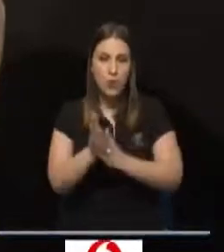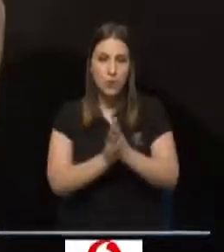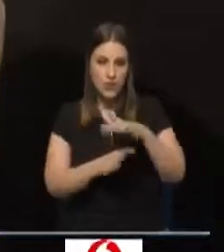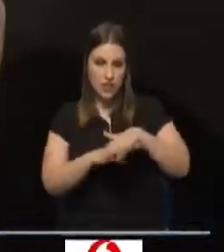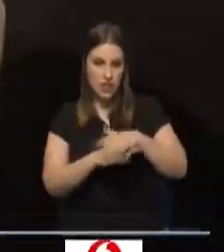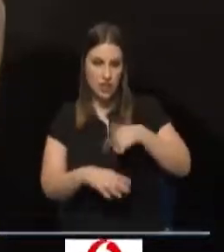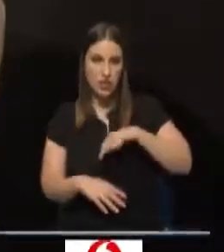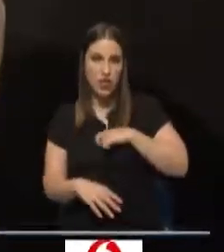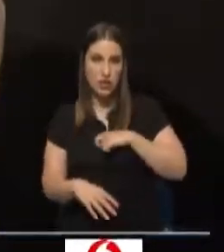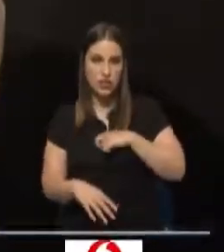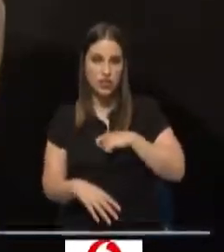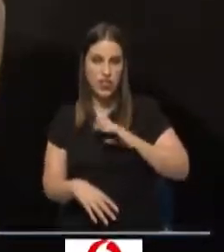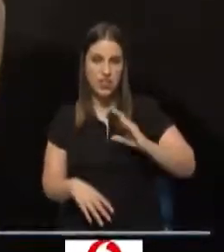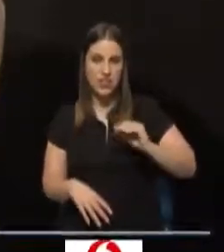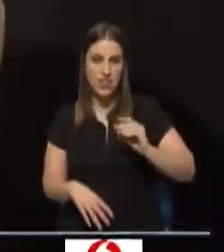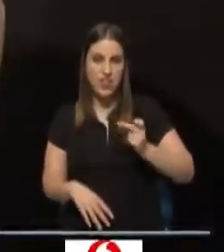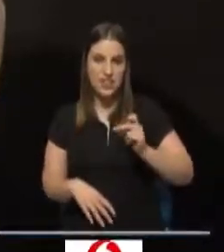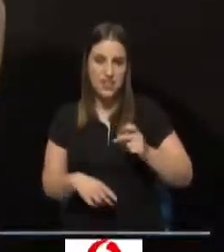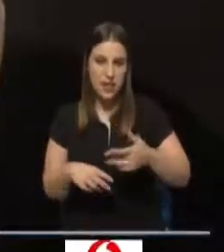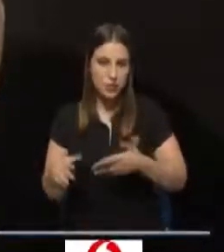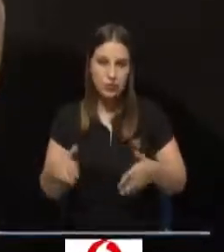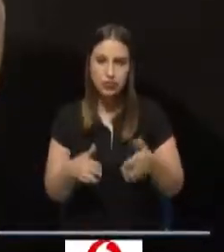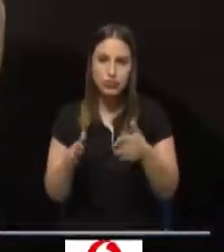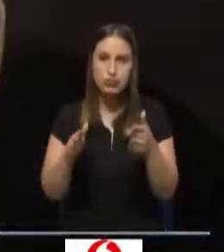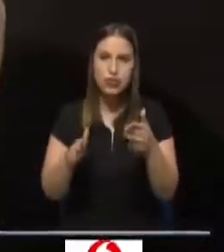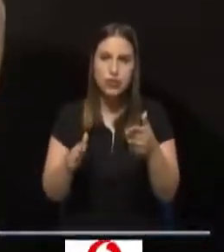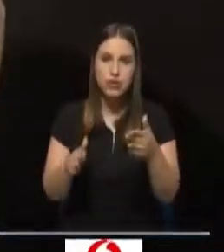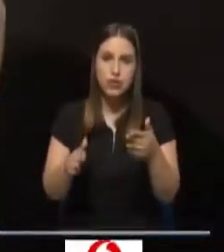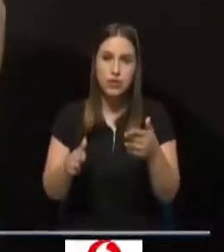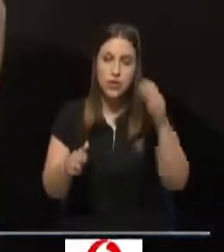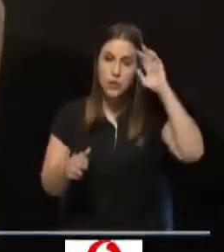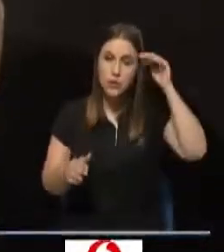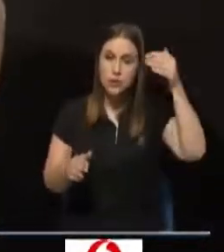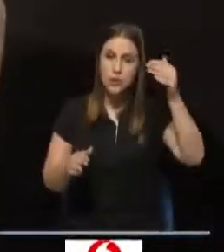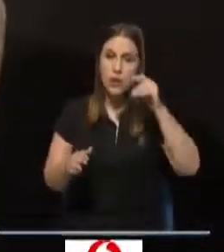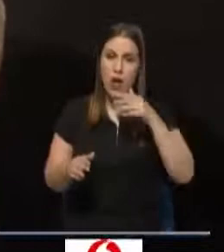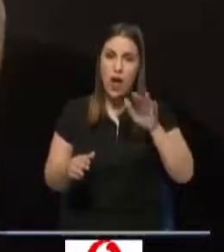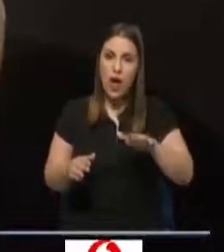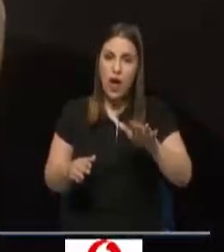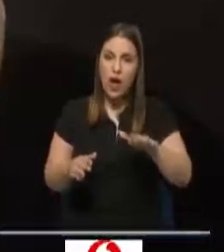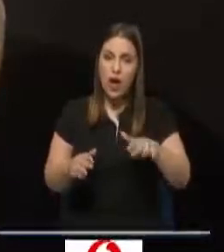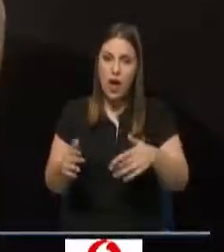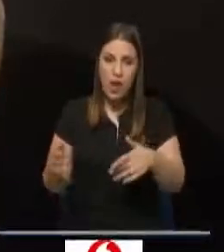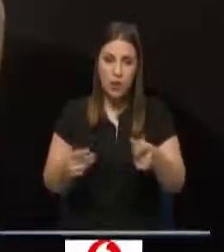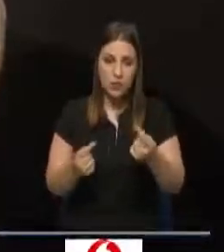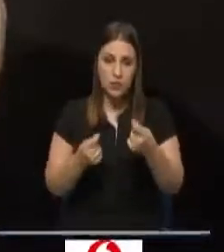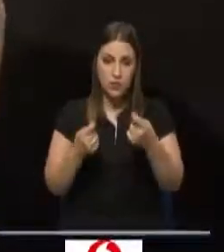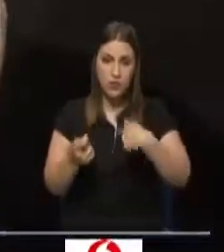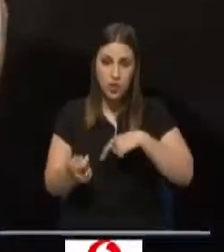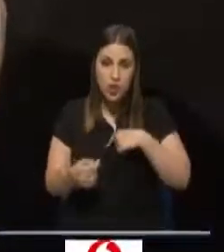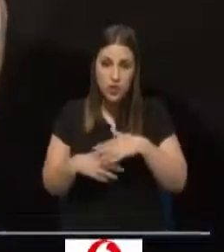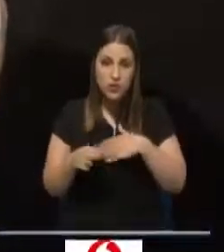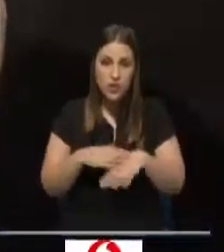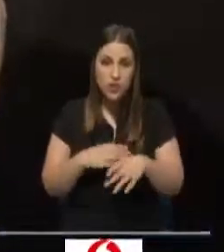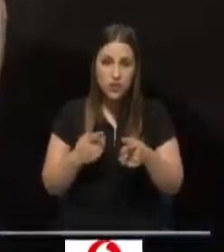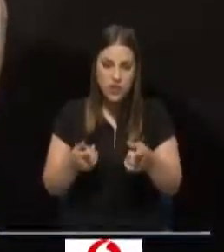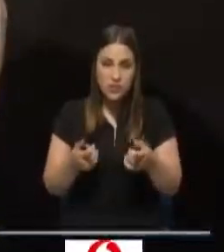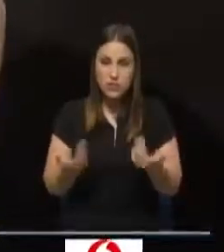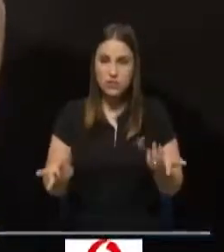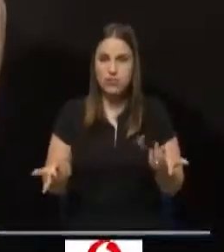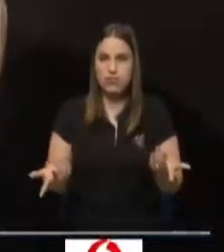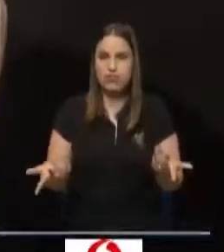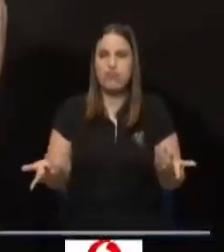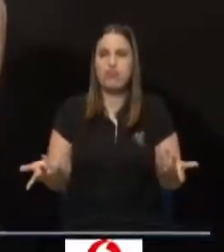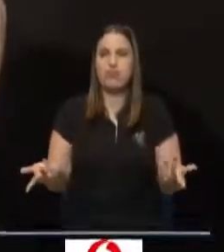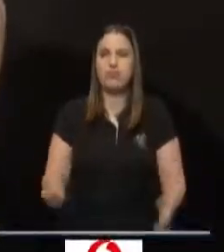going to make the most of our networks and browsing for 10 years and making a profit